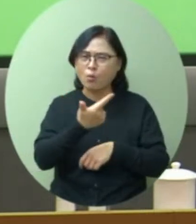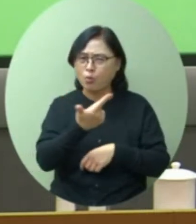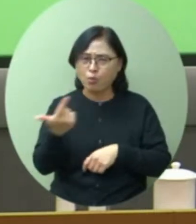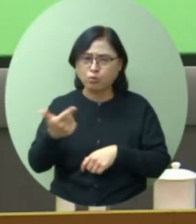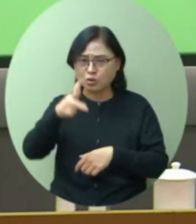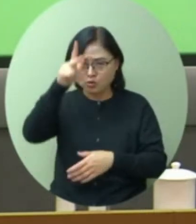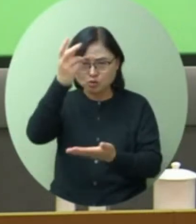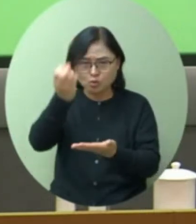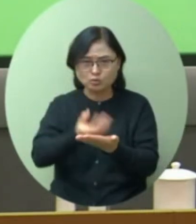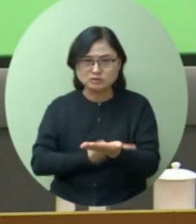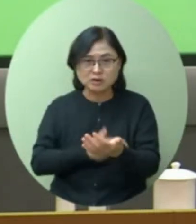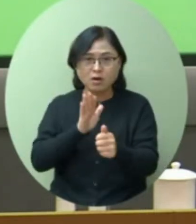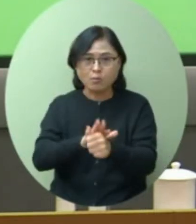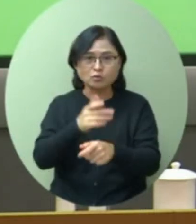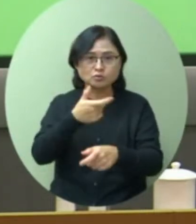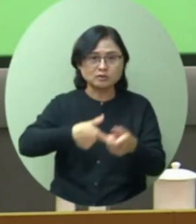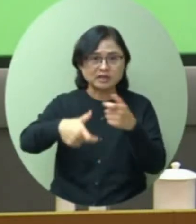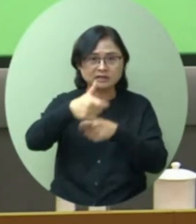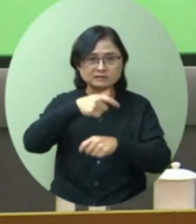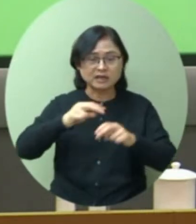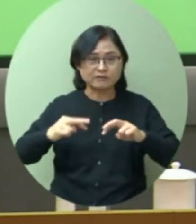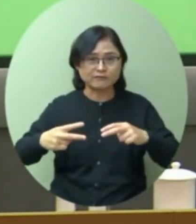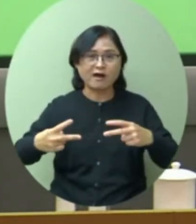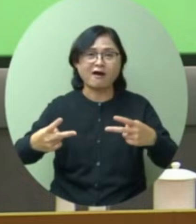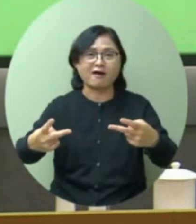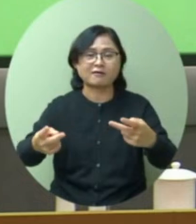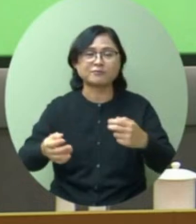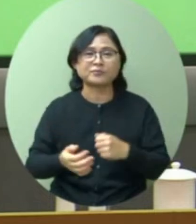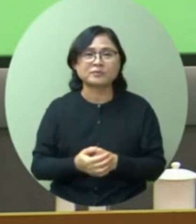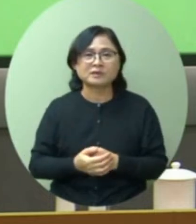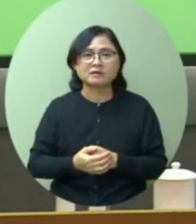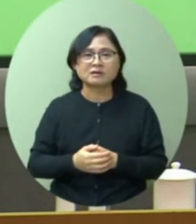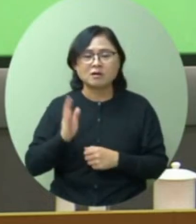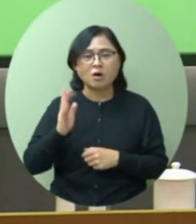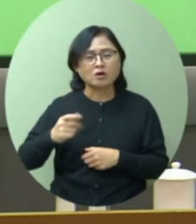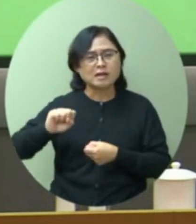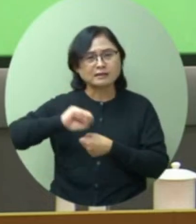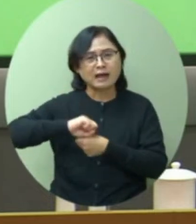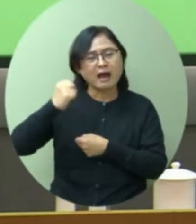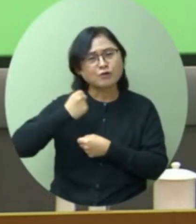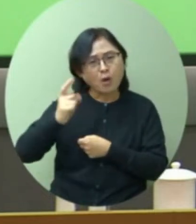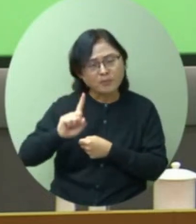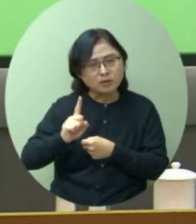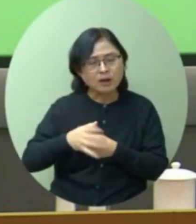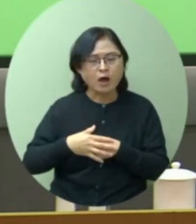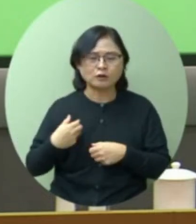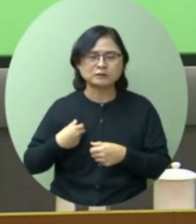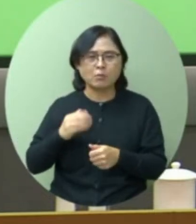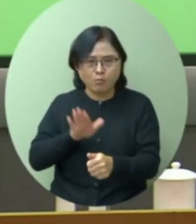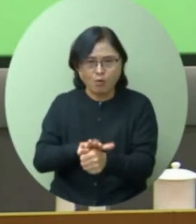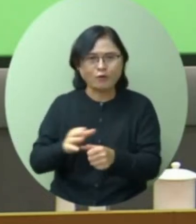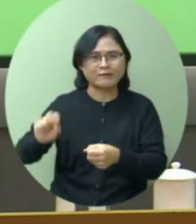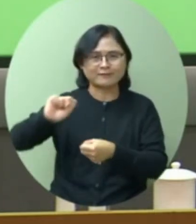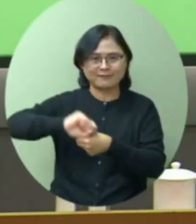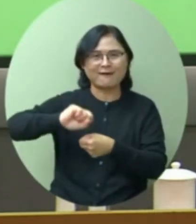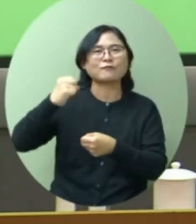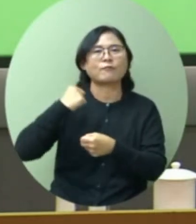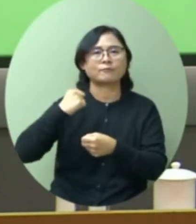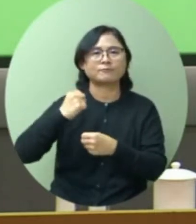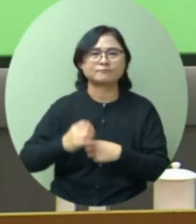is what we can strengthen, we will strengthen. At the same time, we look